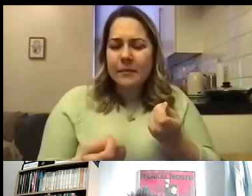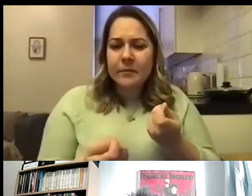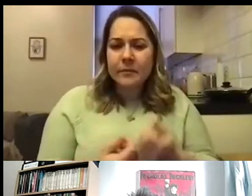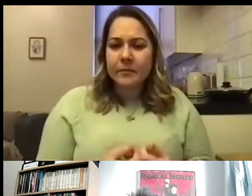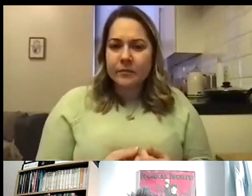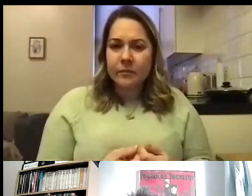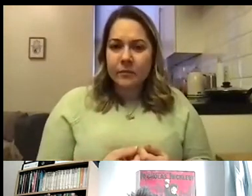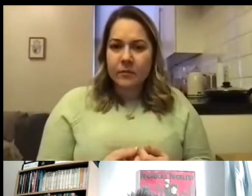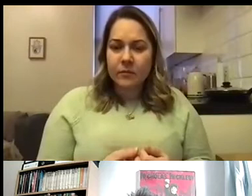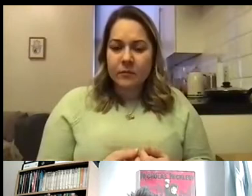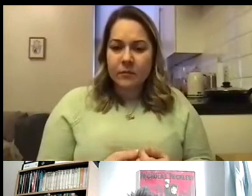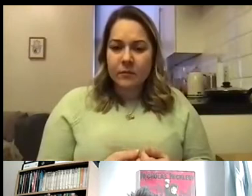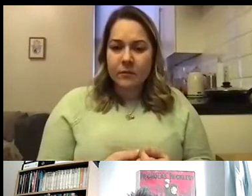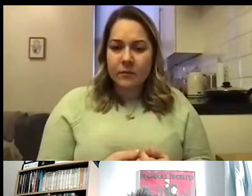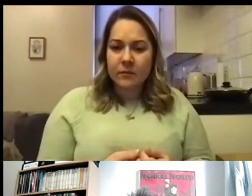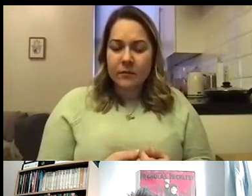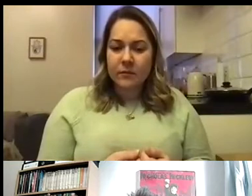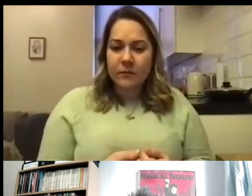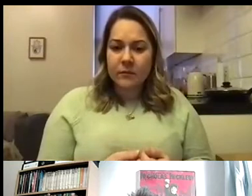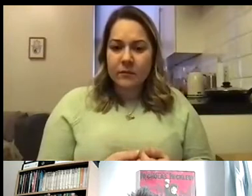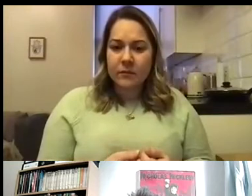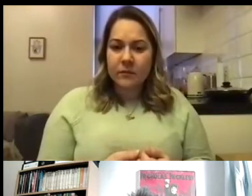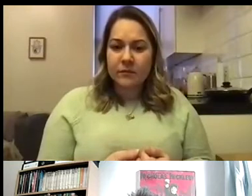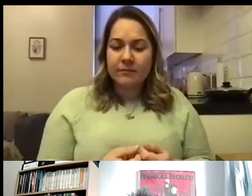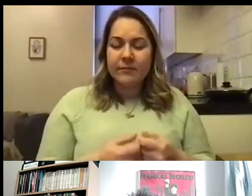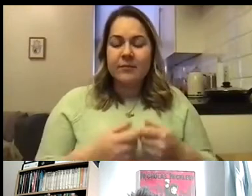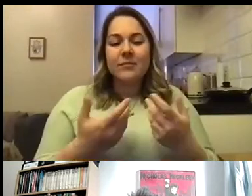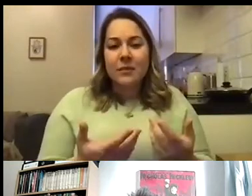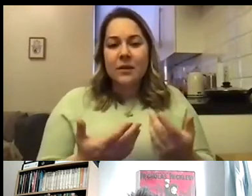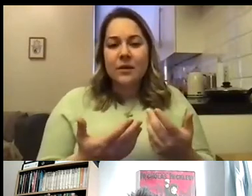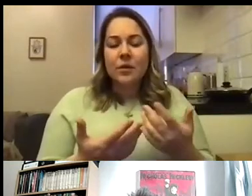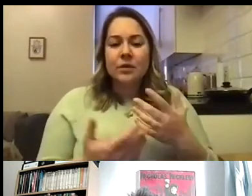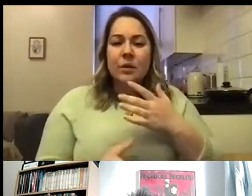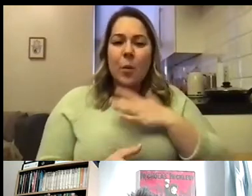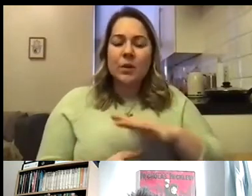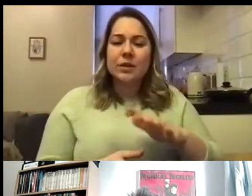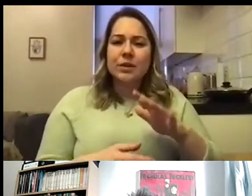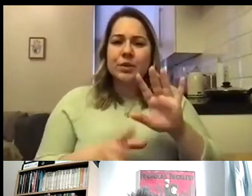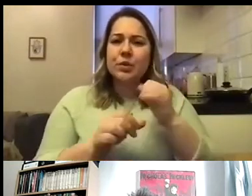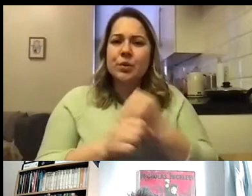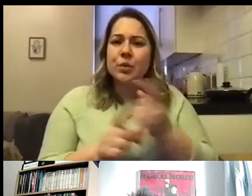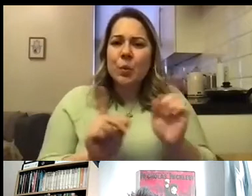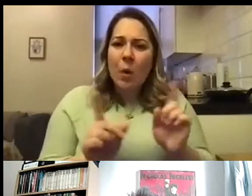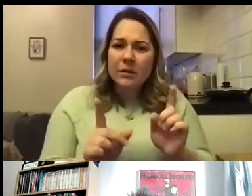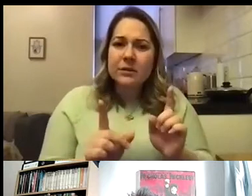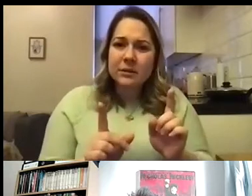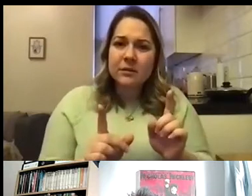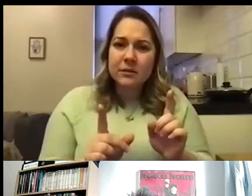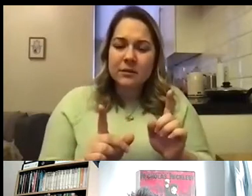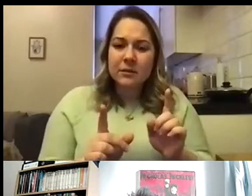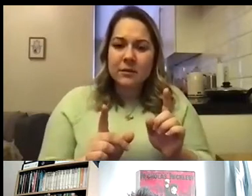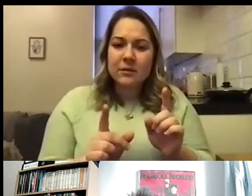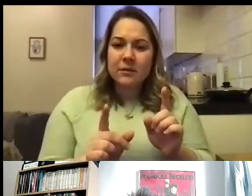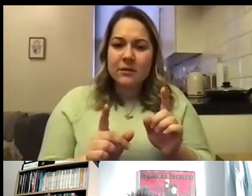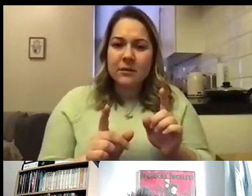So I think, yeah, it was sort of what I was trying to do was by playing on